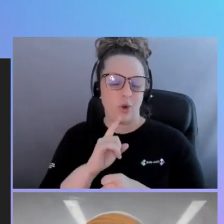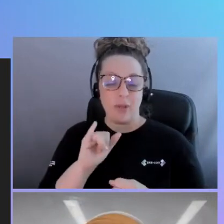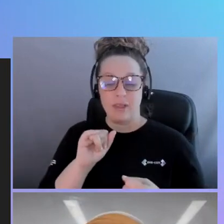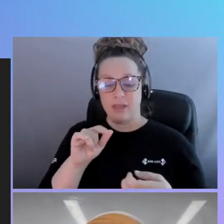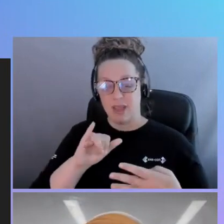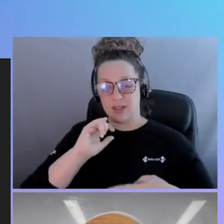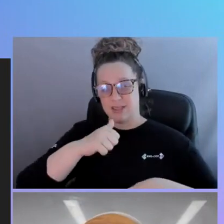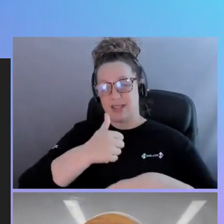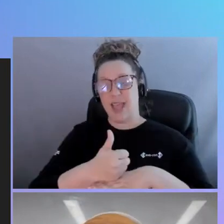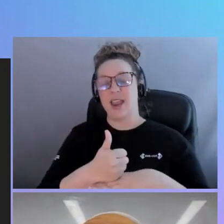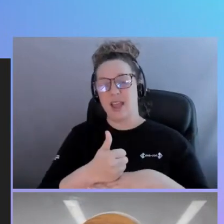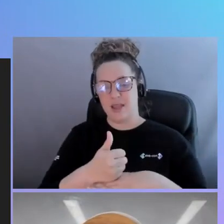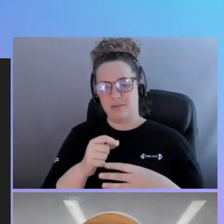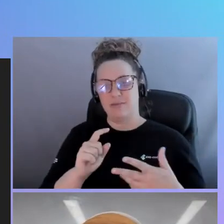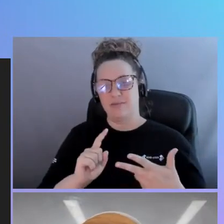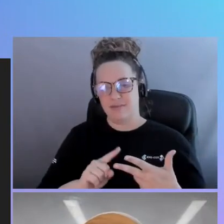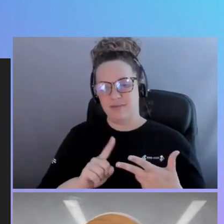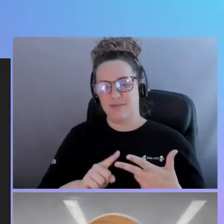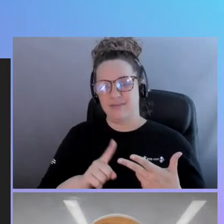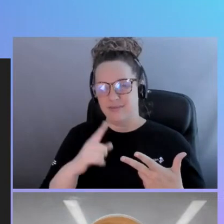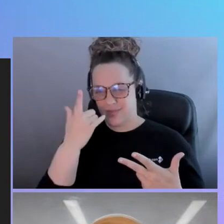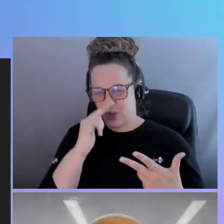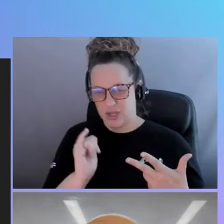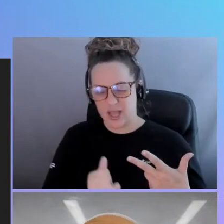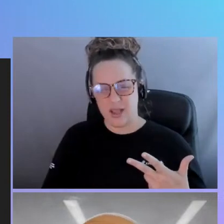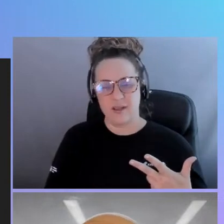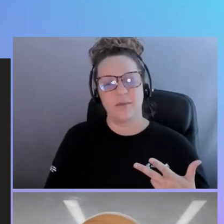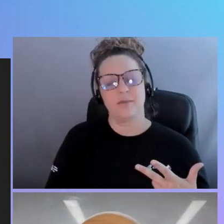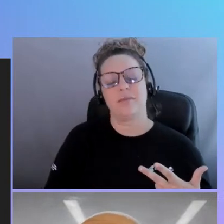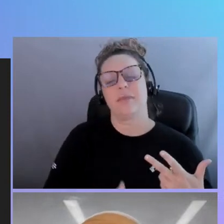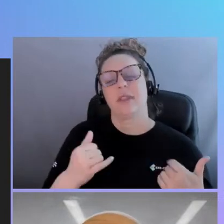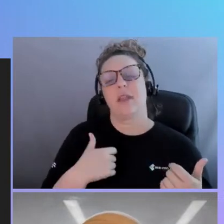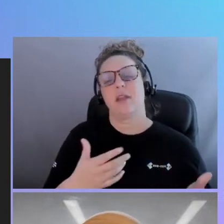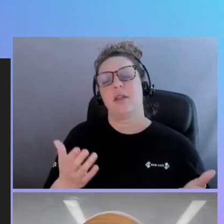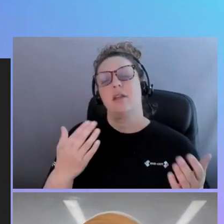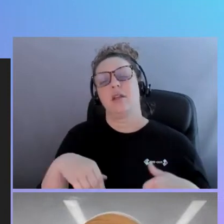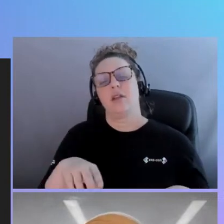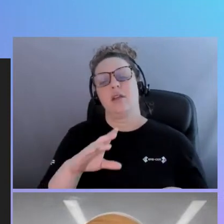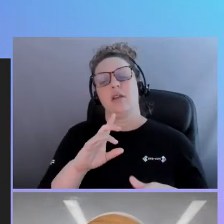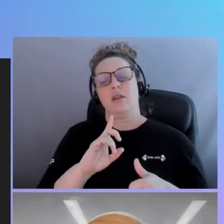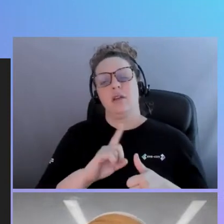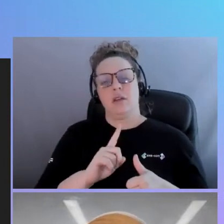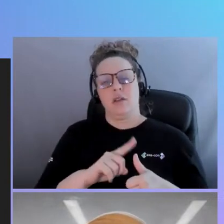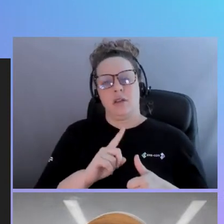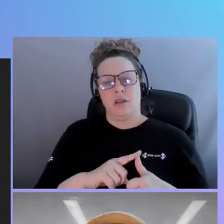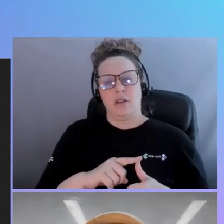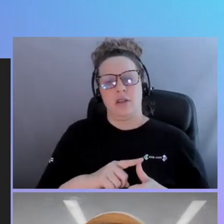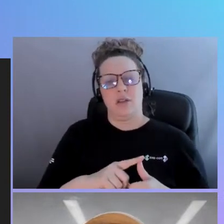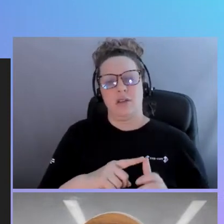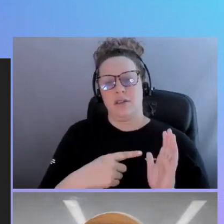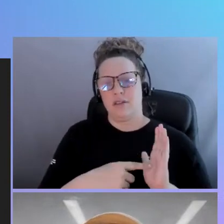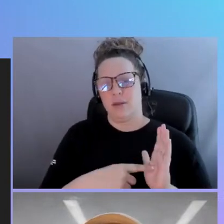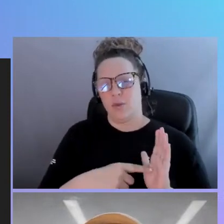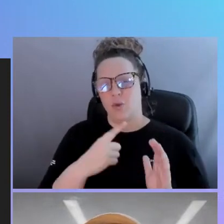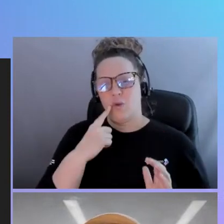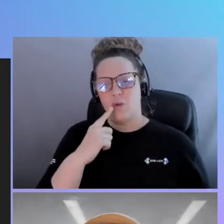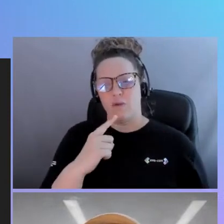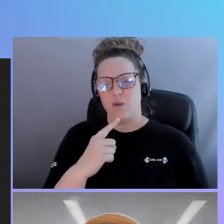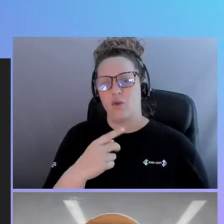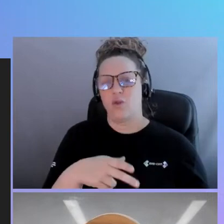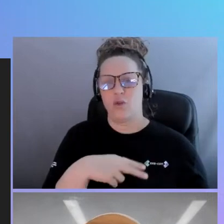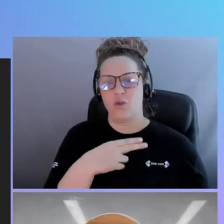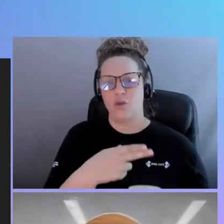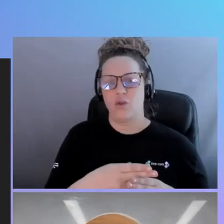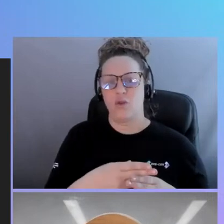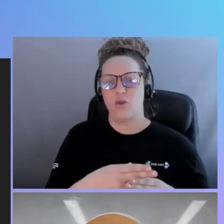So display and text size settings. I thought of showing first an example for one that is called